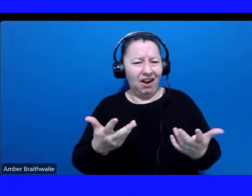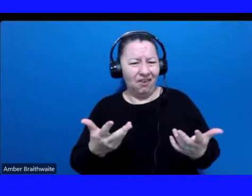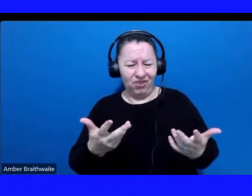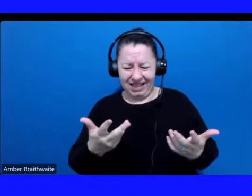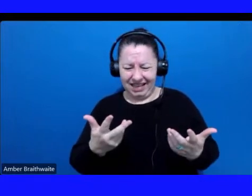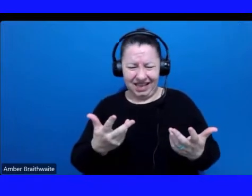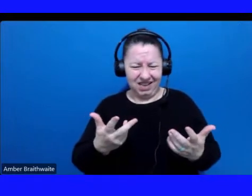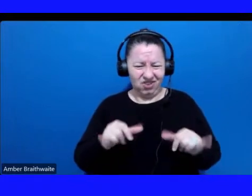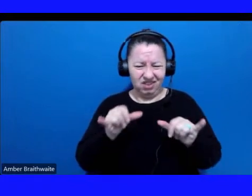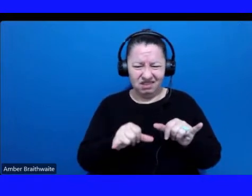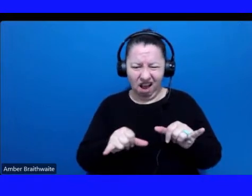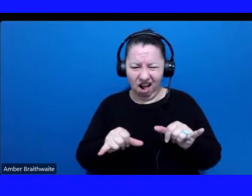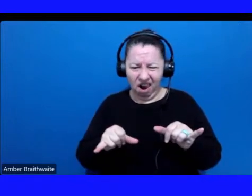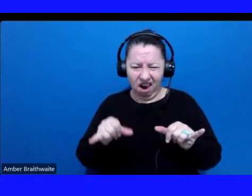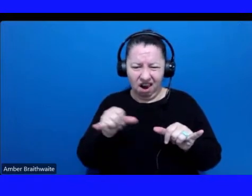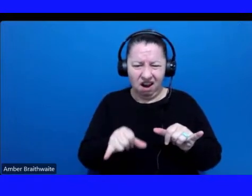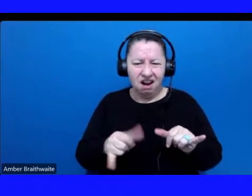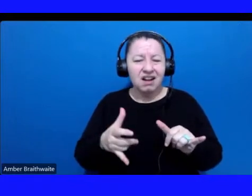Probably around